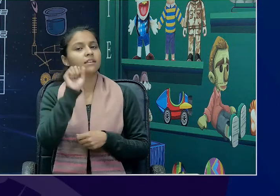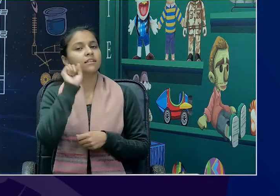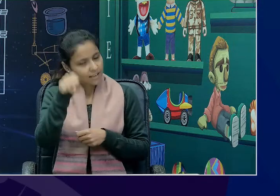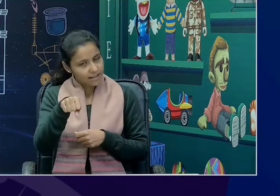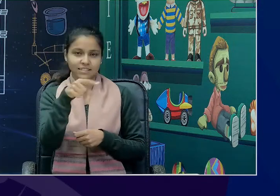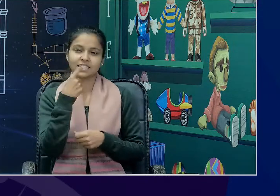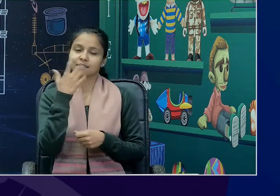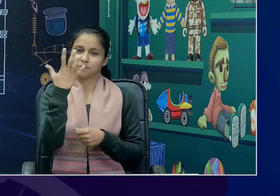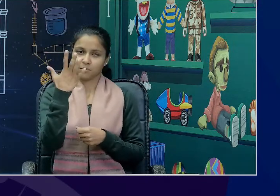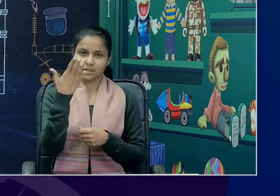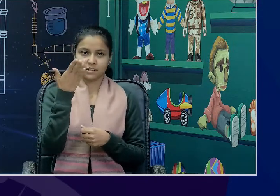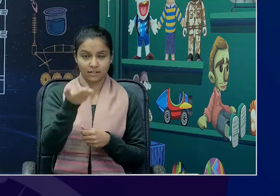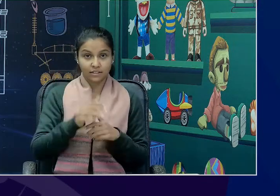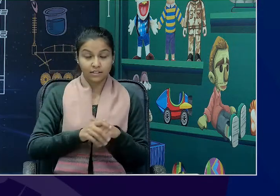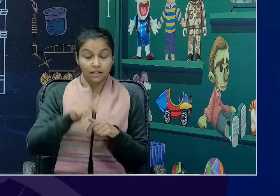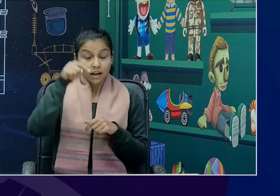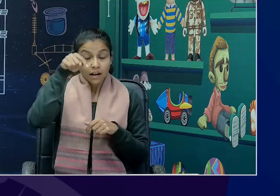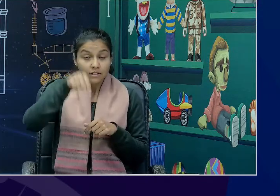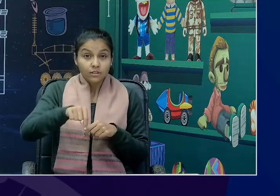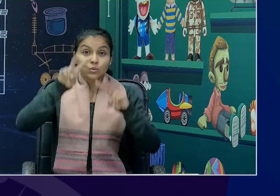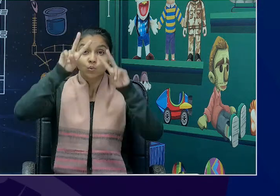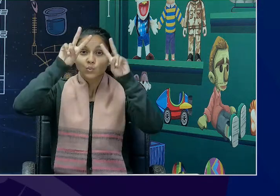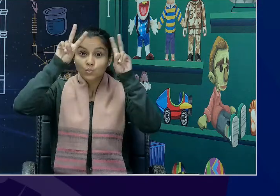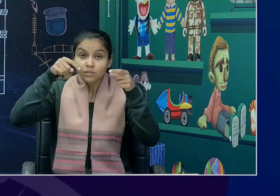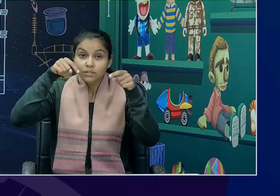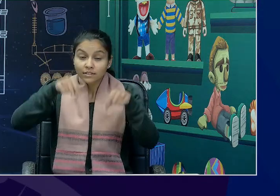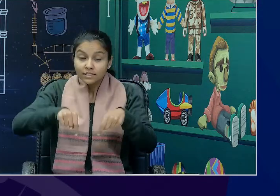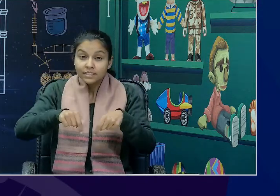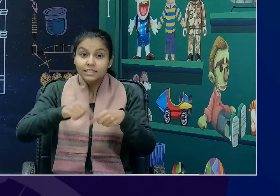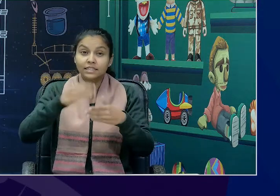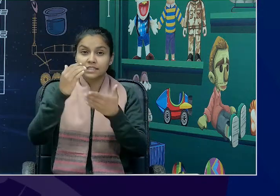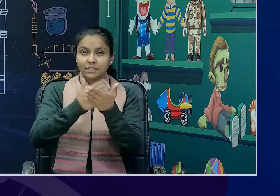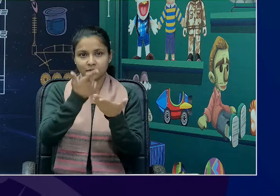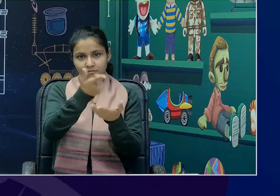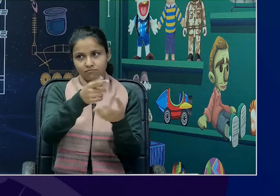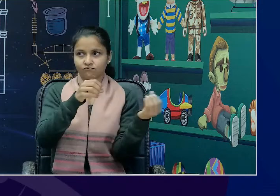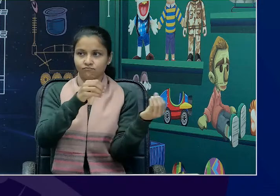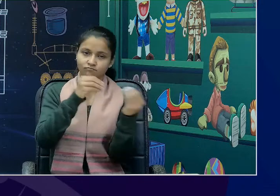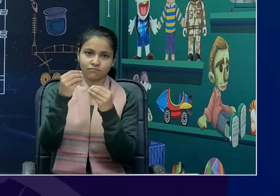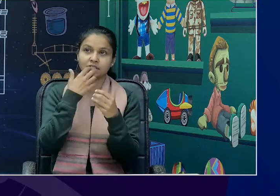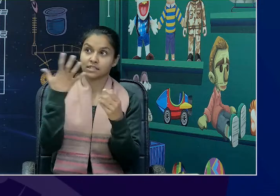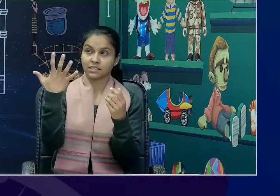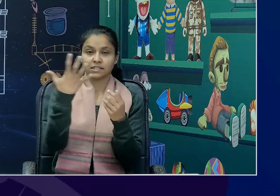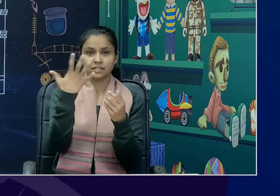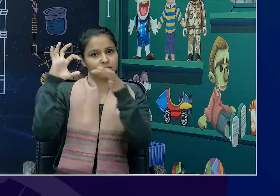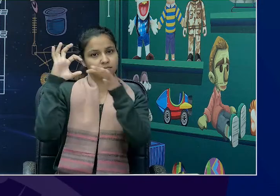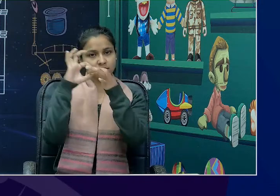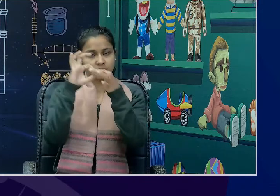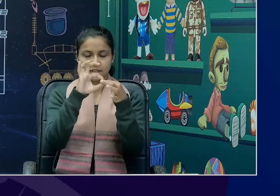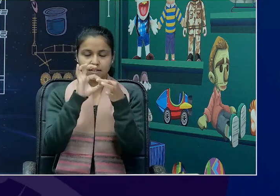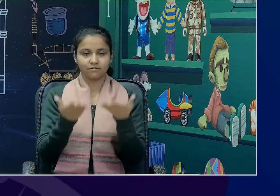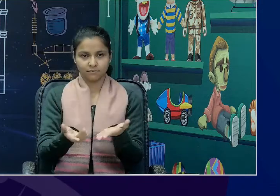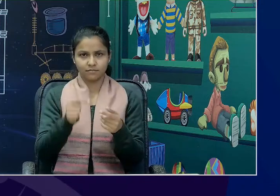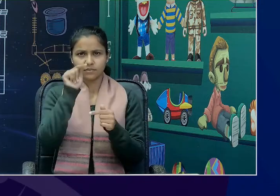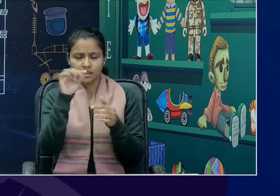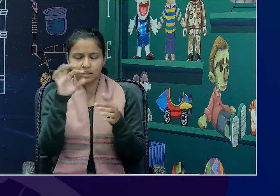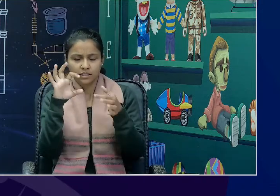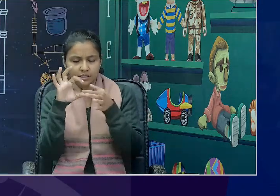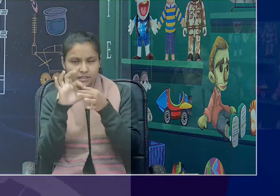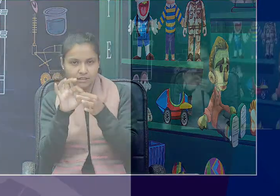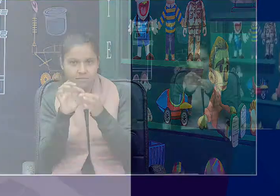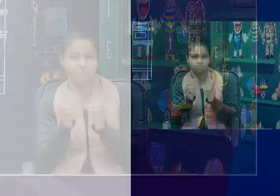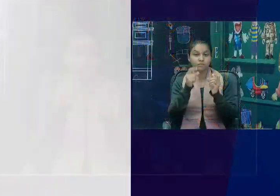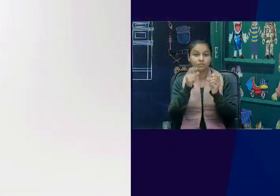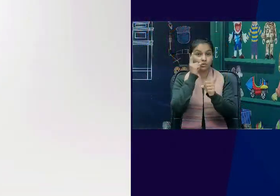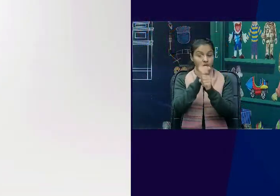mirror, and our today's chapter is also dealing with this. So likewise, we can connect the dots and we can start, the